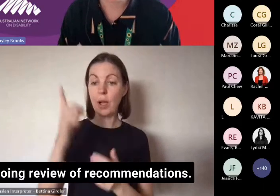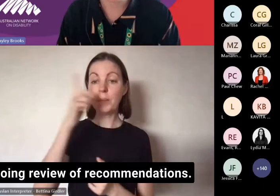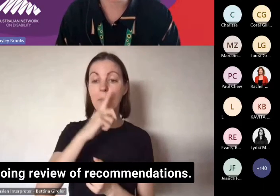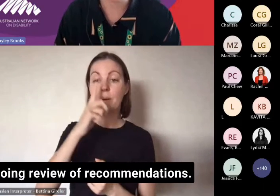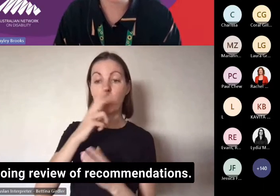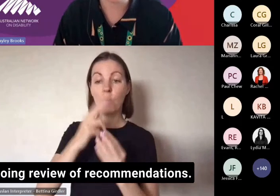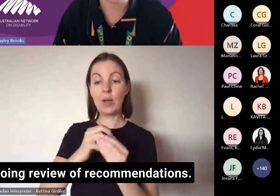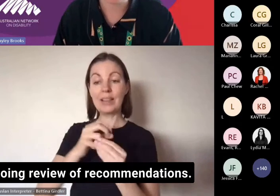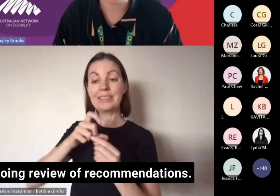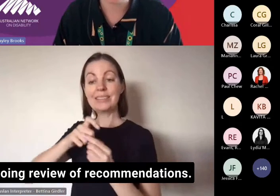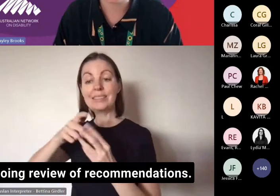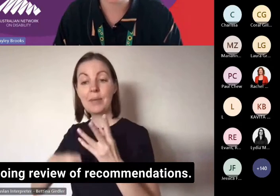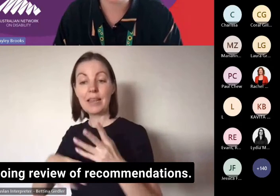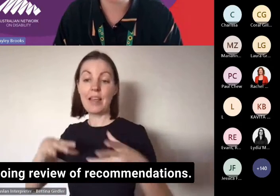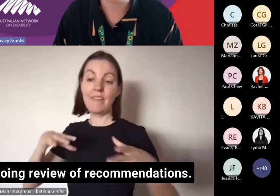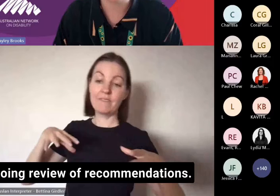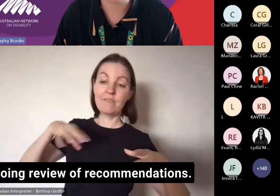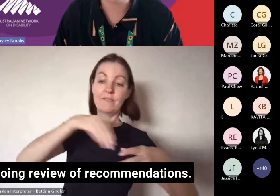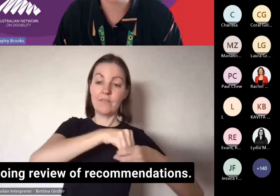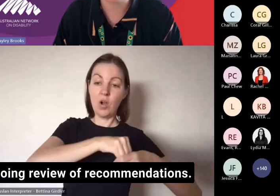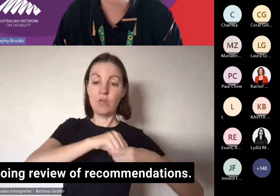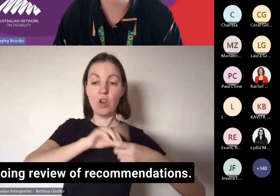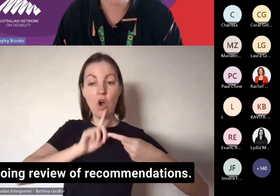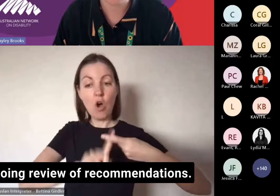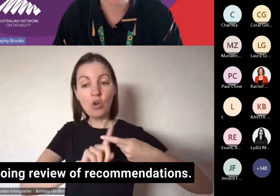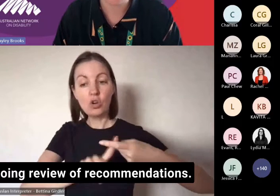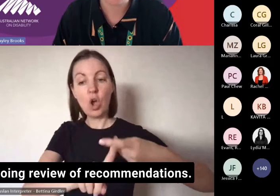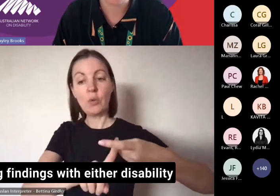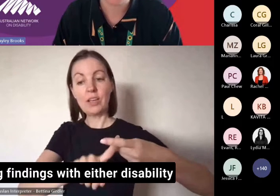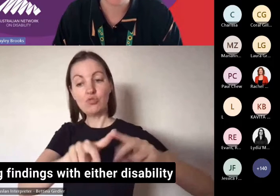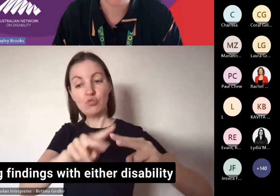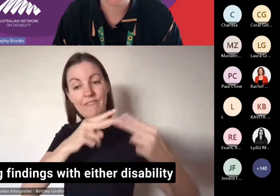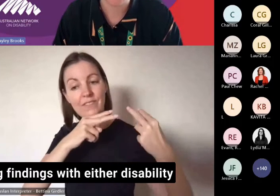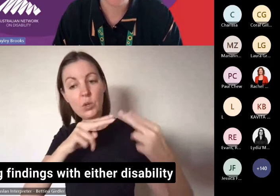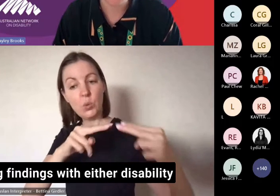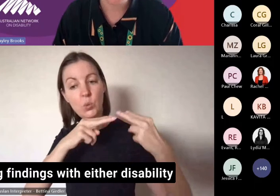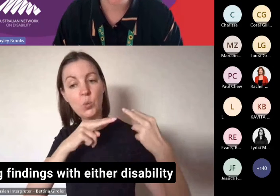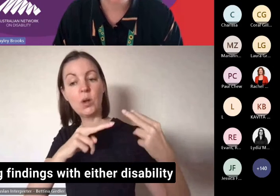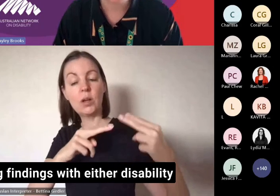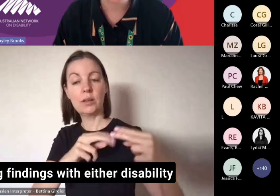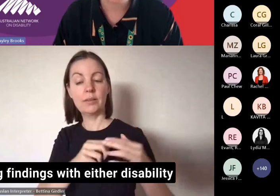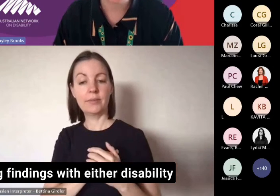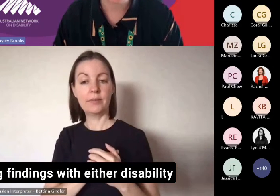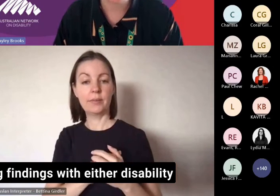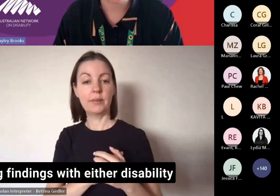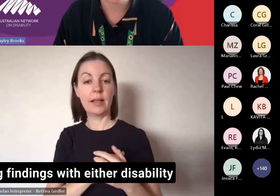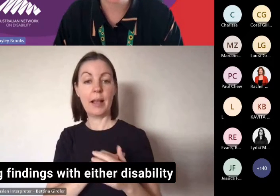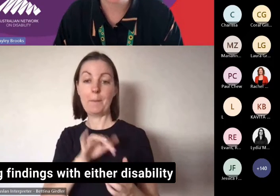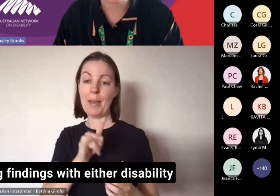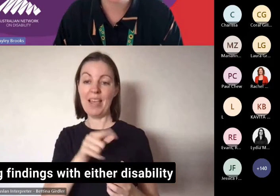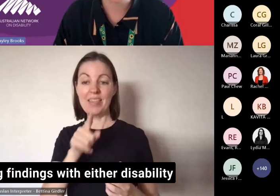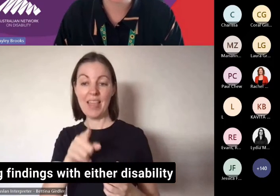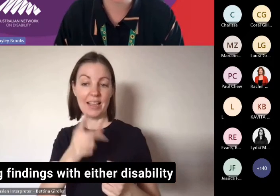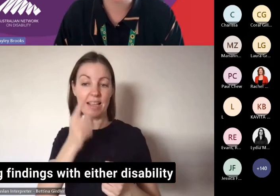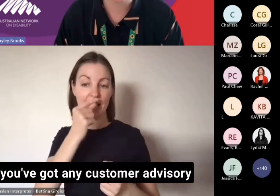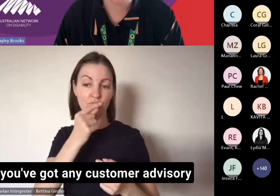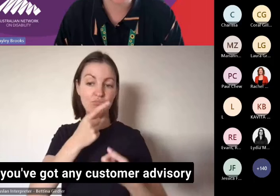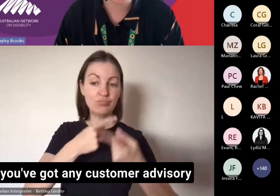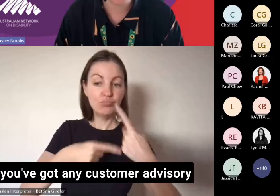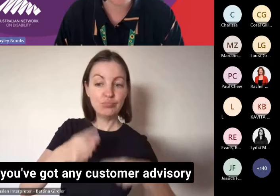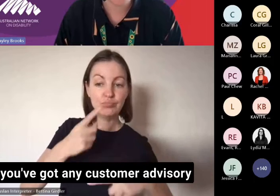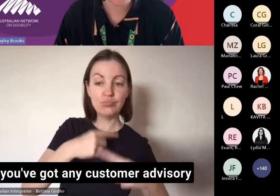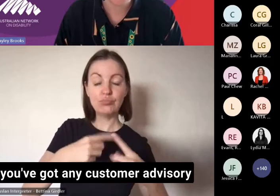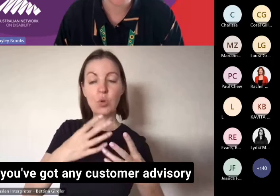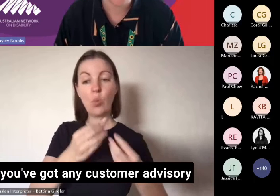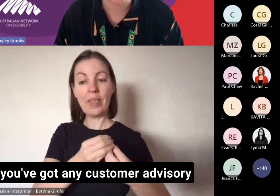are embedded in the ongoing review of recommendations. So it might be sharing findings with either disability